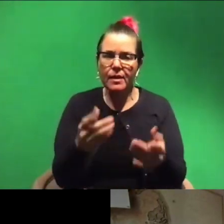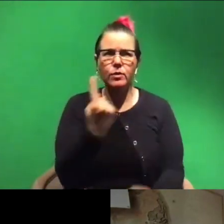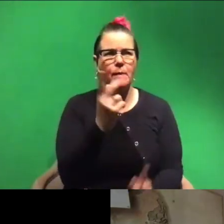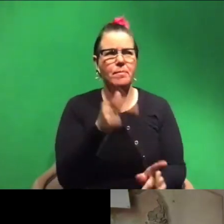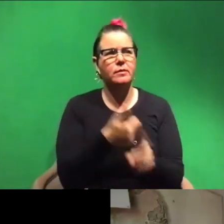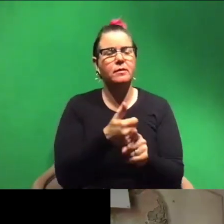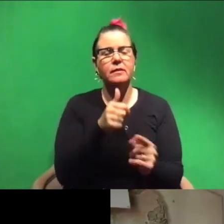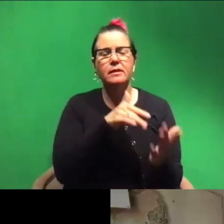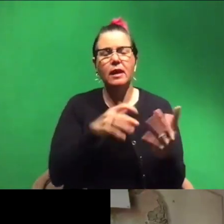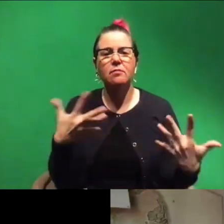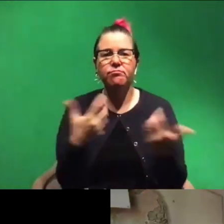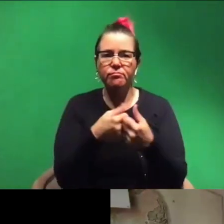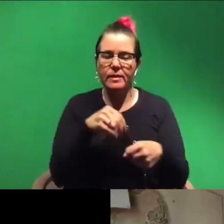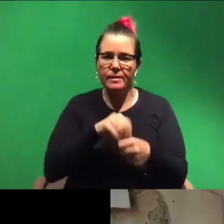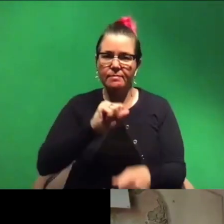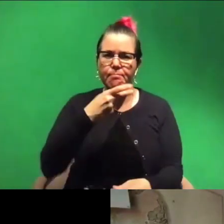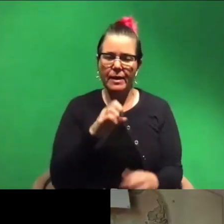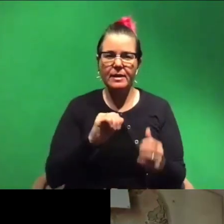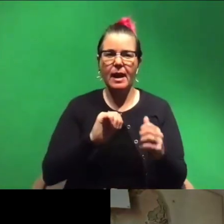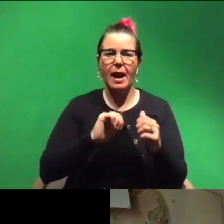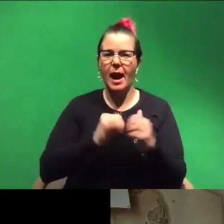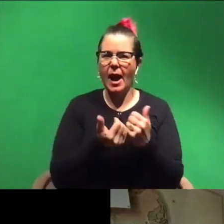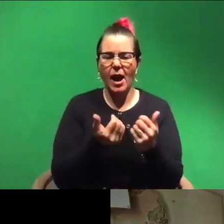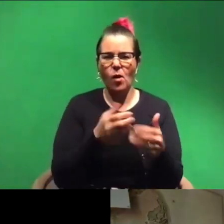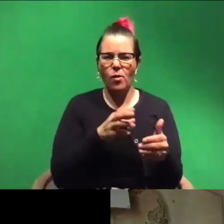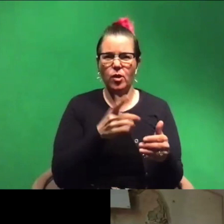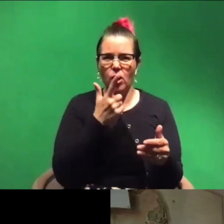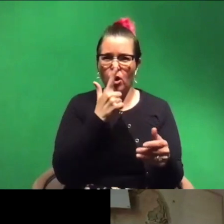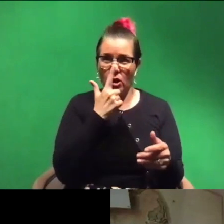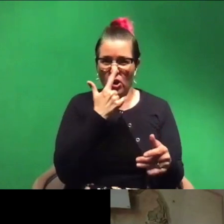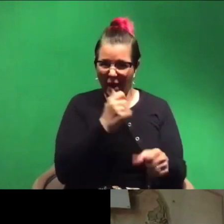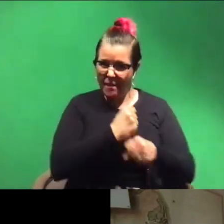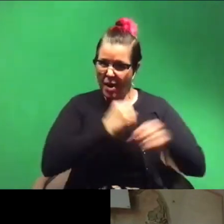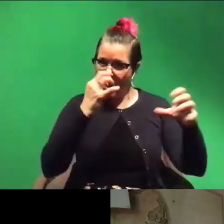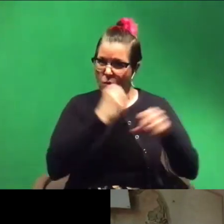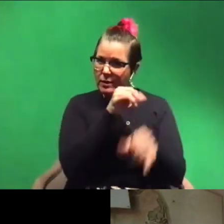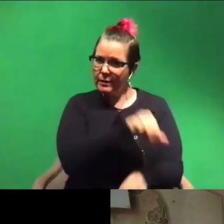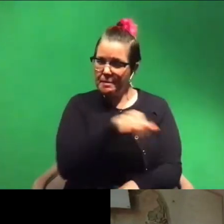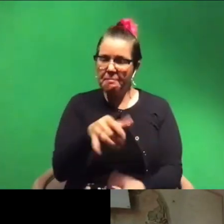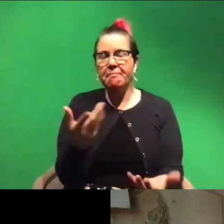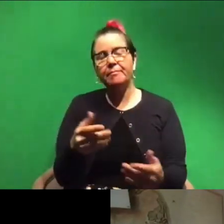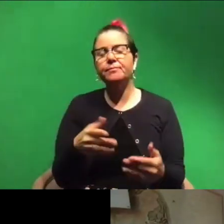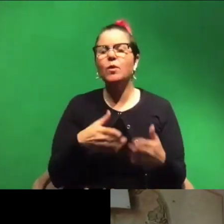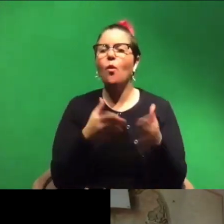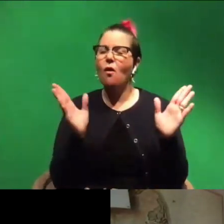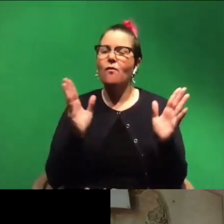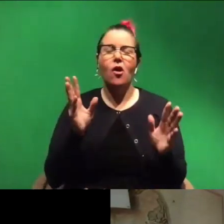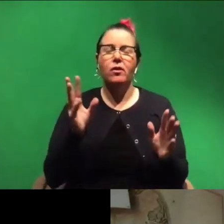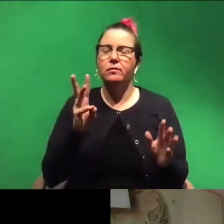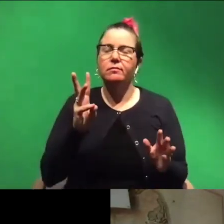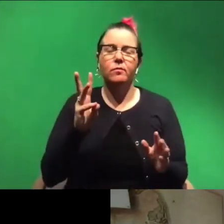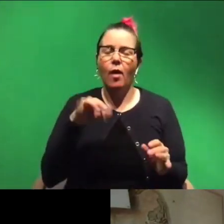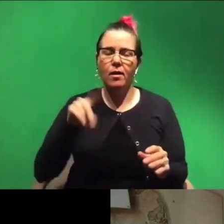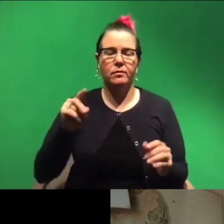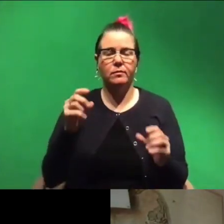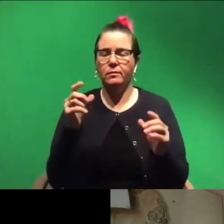studies collisions in space and how that ends up looking a lot like fireworks. And overall, it's just going to be like a wild, awesome month.